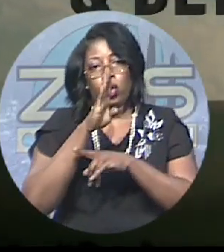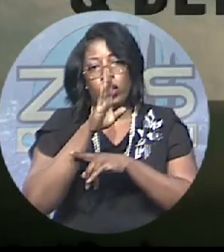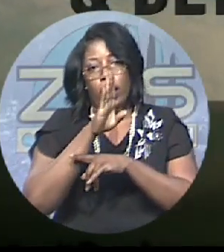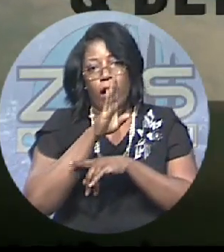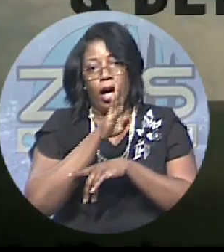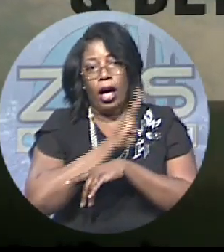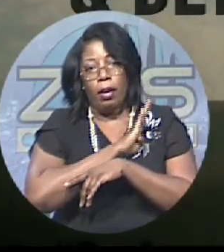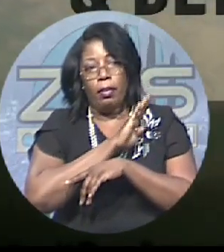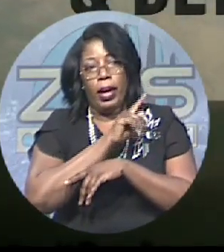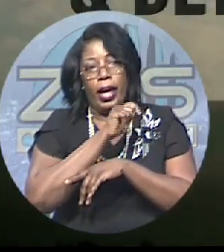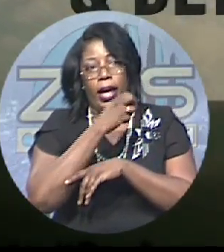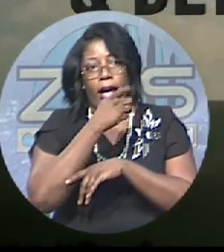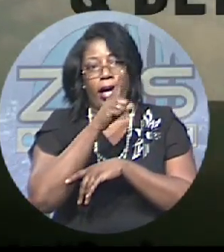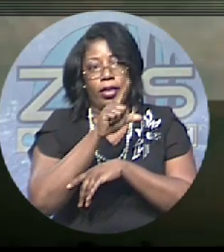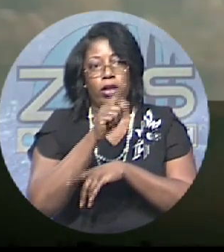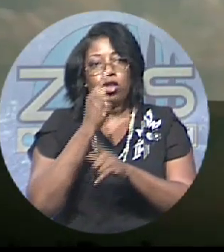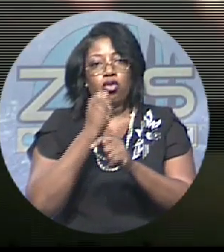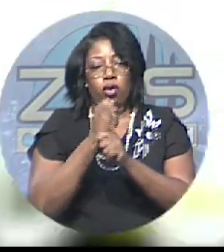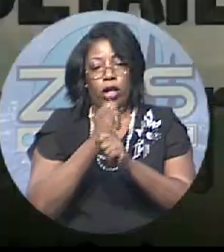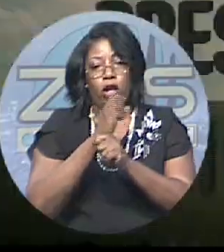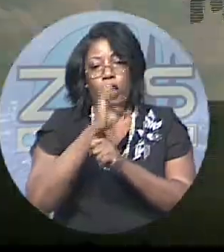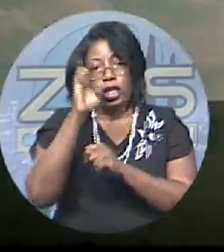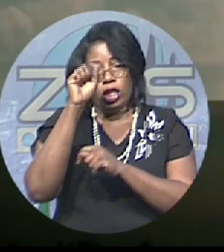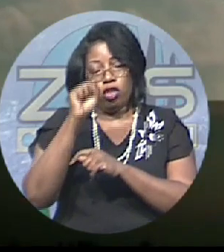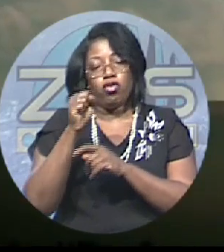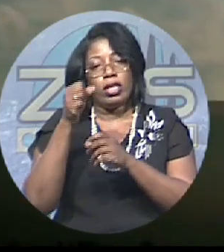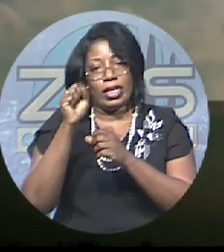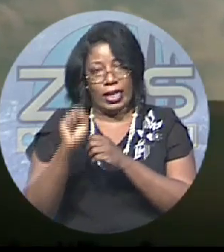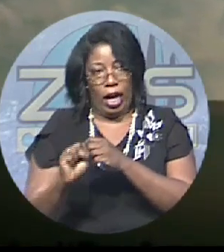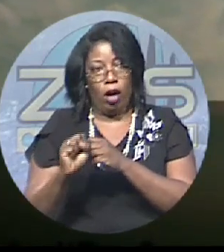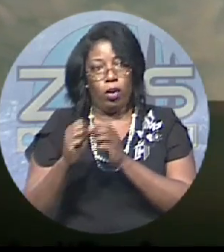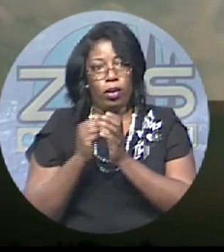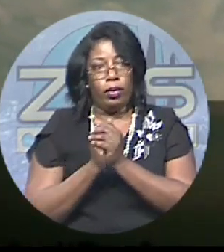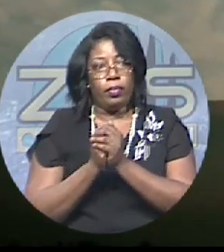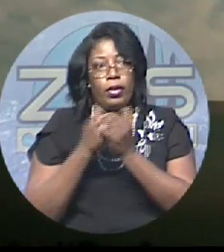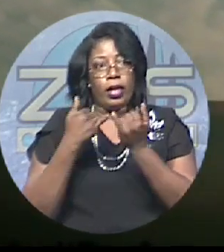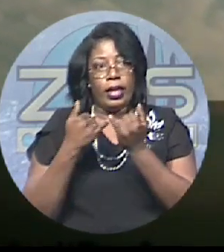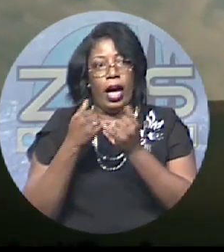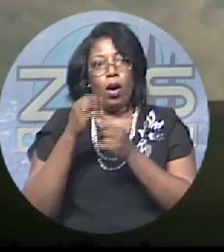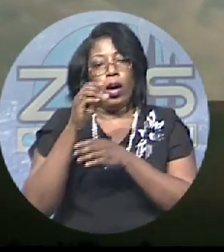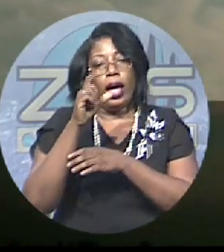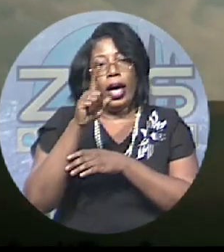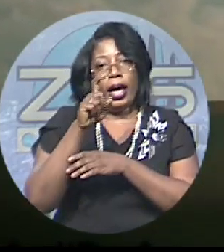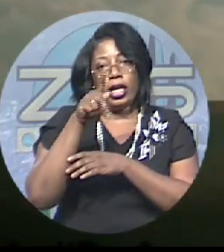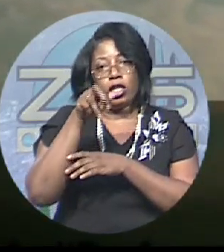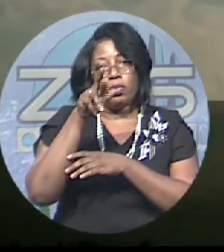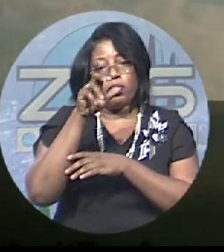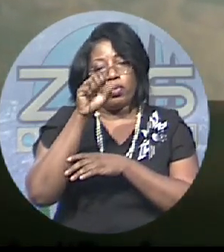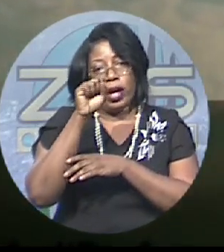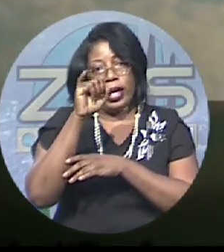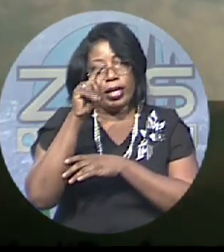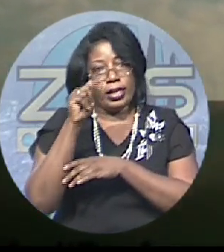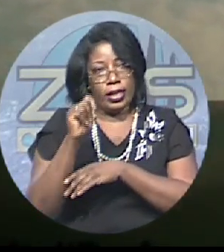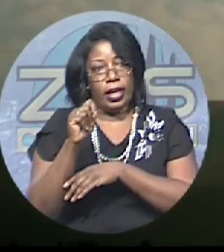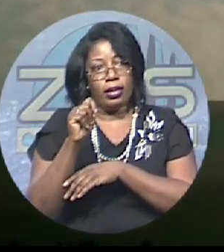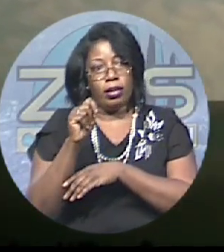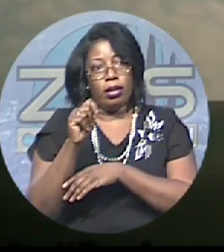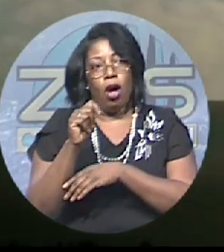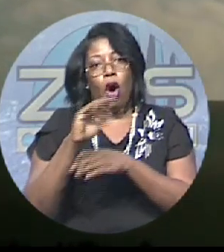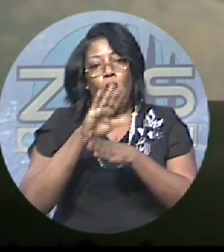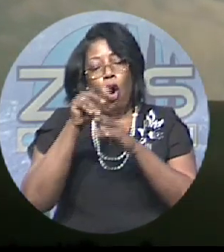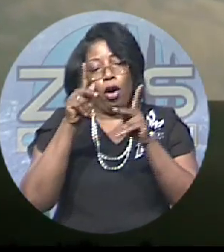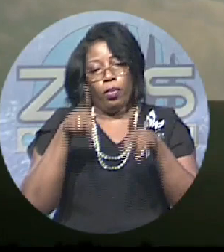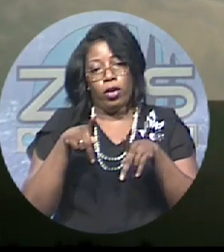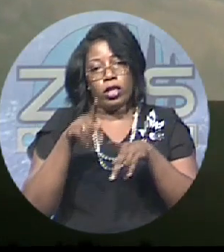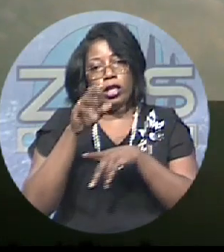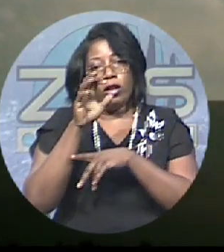Trucking on East Street South. The shipping company ExpressIt has joined the hurricane relief efforts. All persons